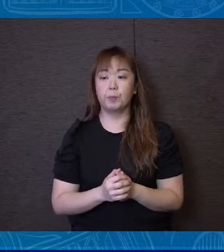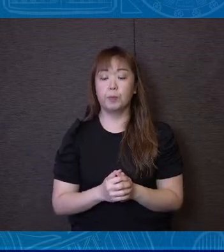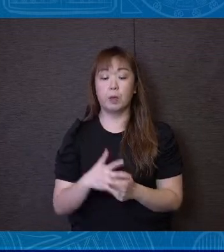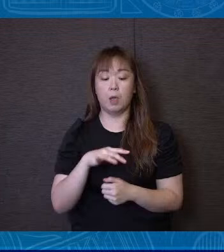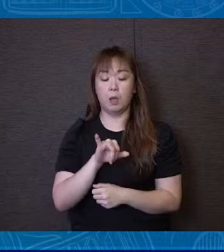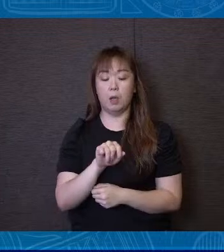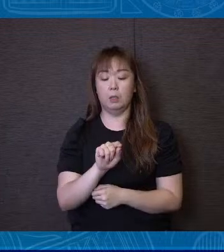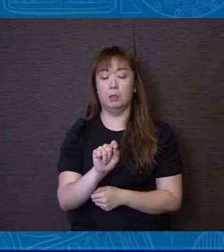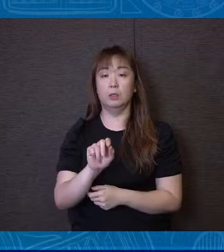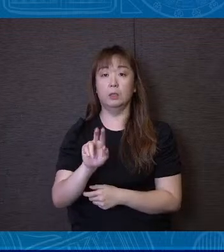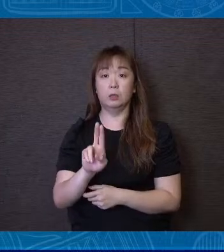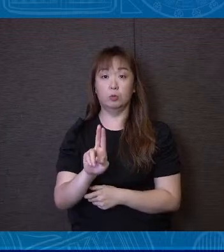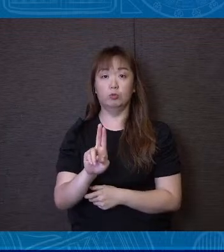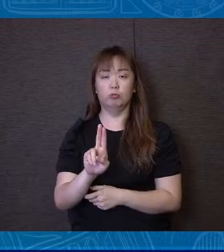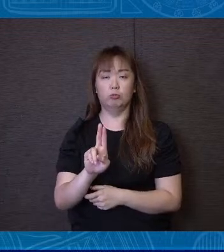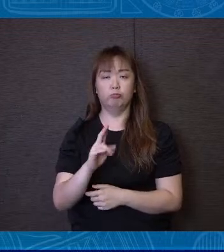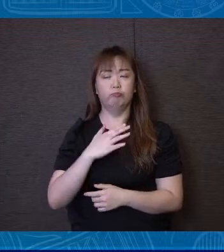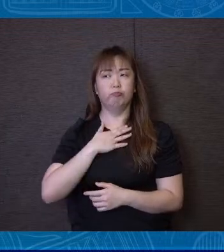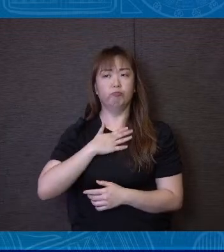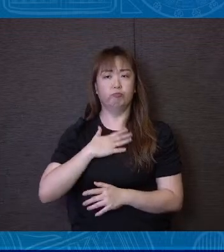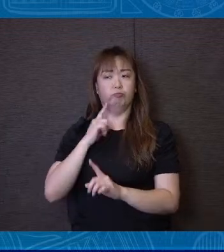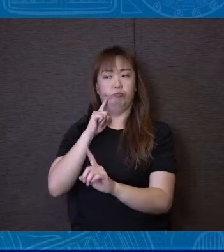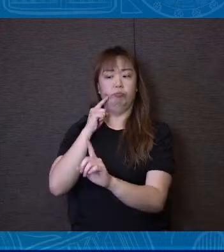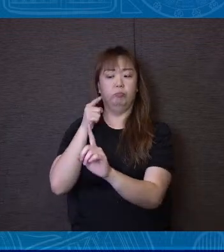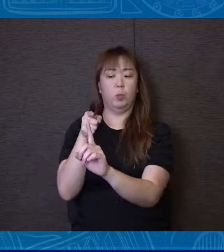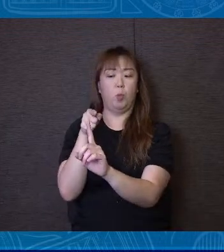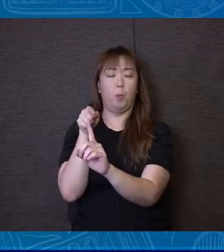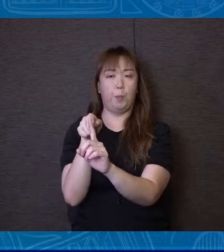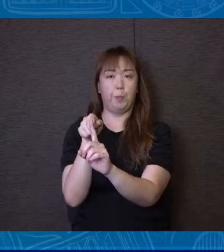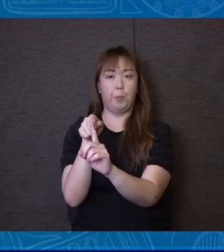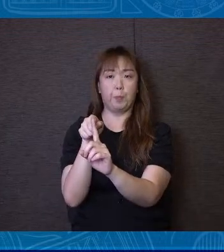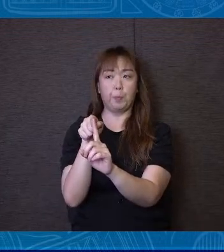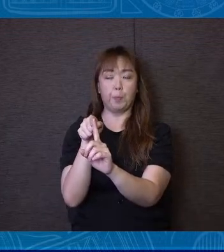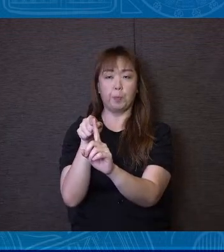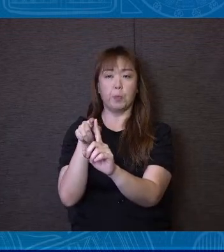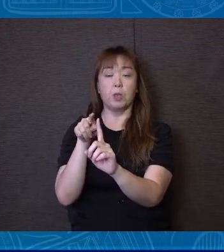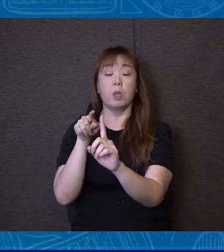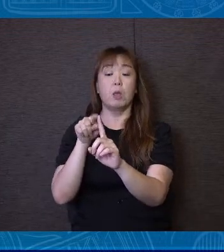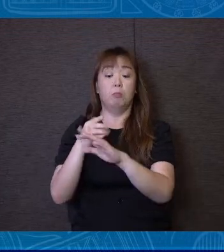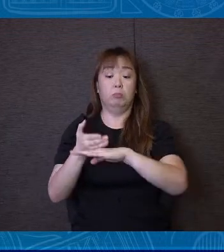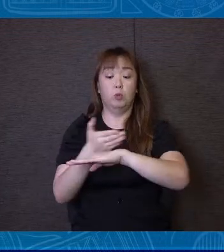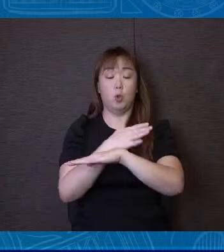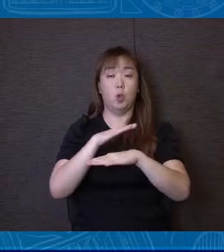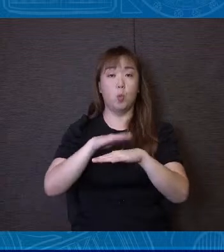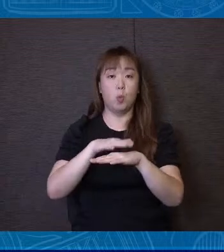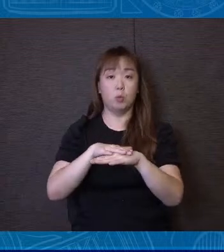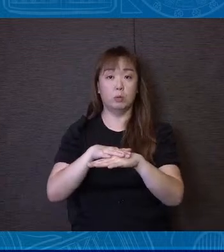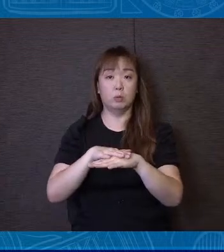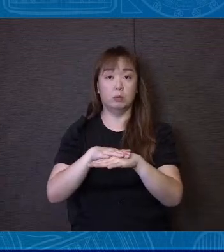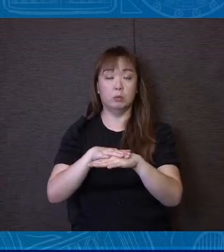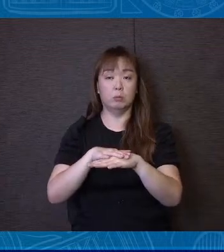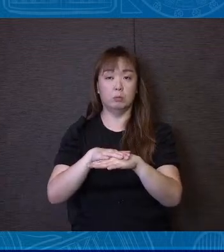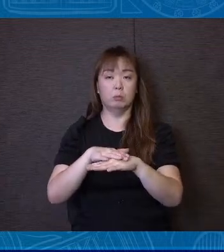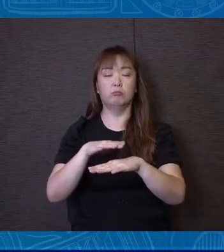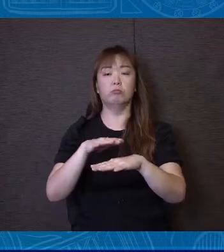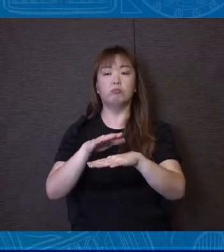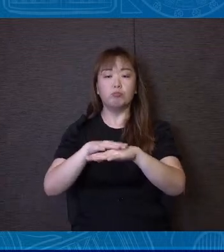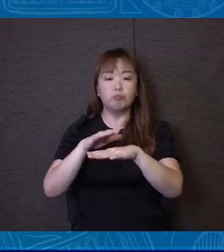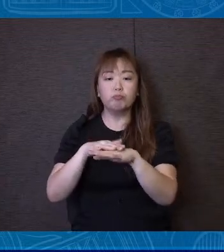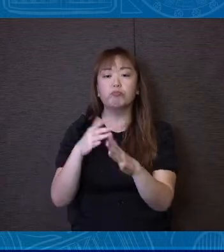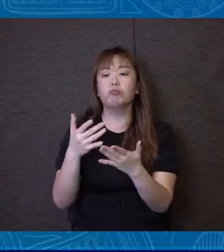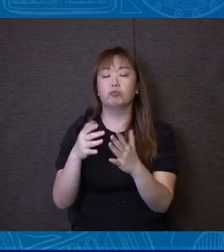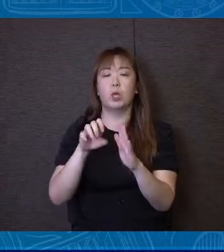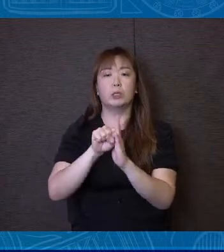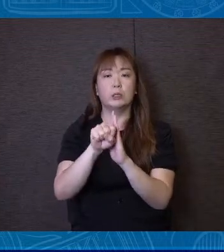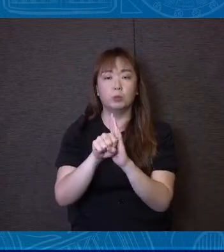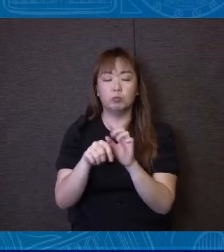do believe also that today a lot of the early warning systems and initiatives